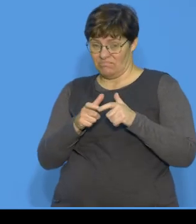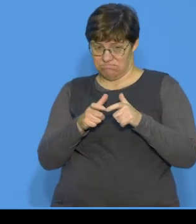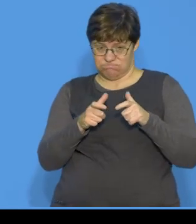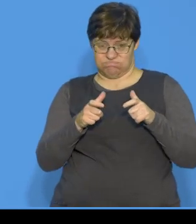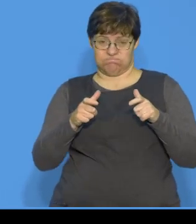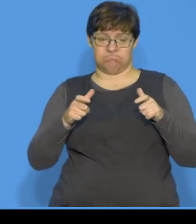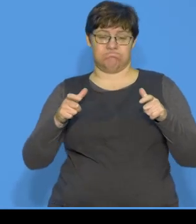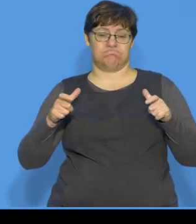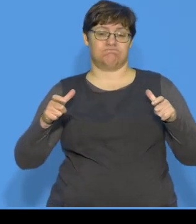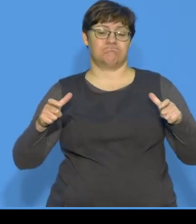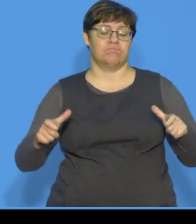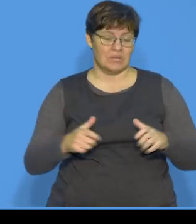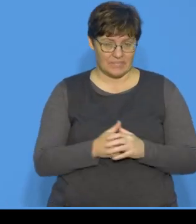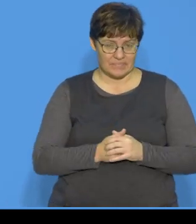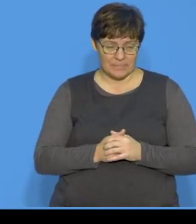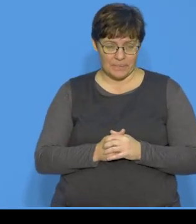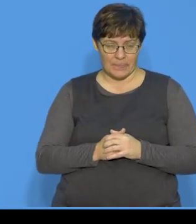an exponential rate.